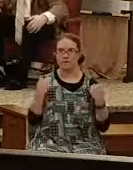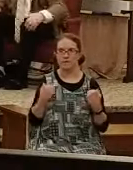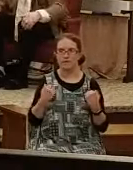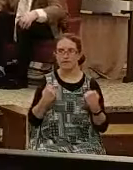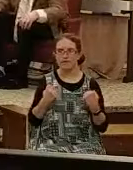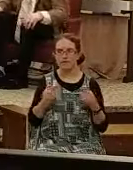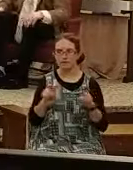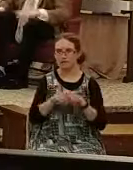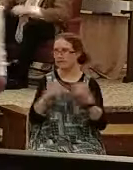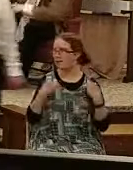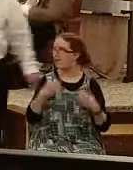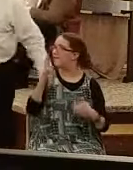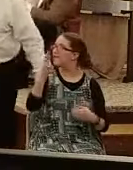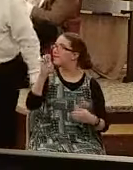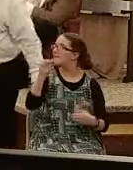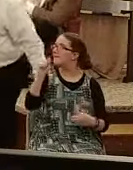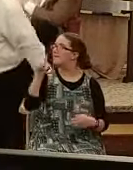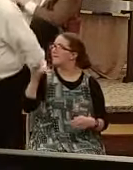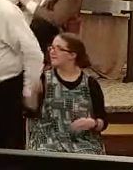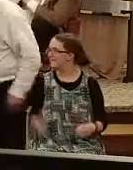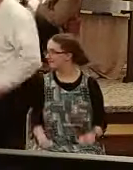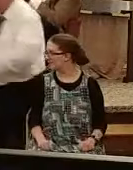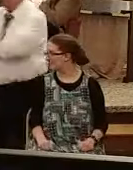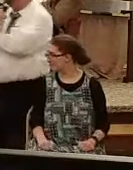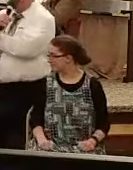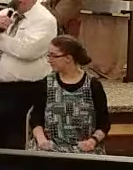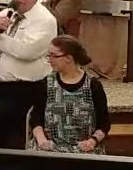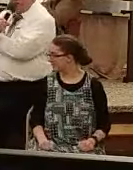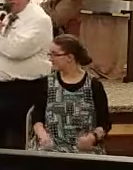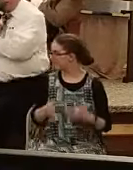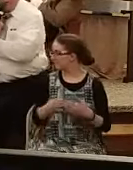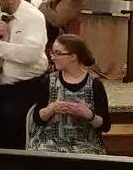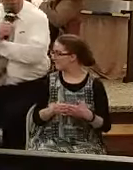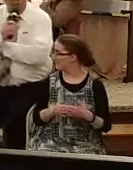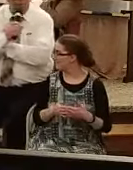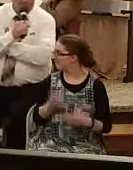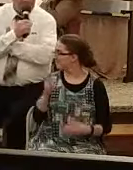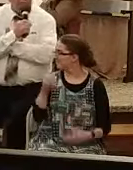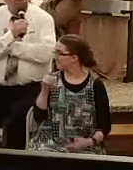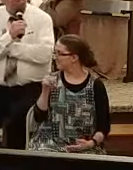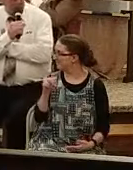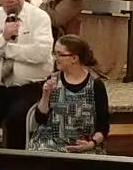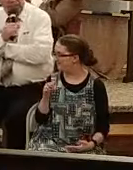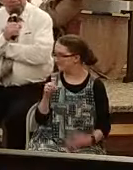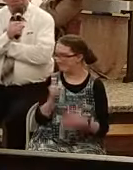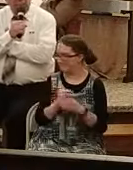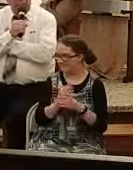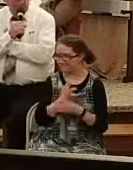we still got Beatles, but mostly they're in pine trees now.